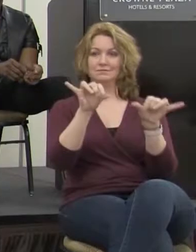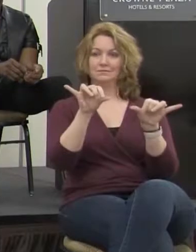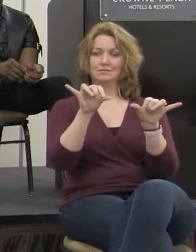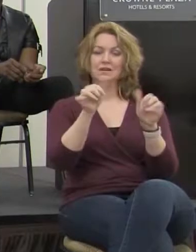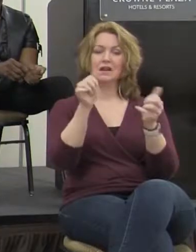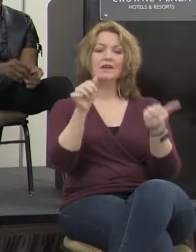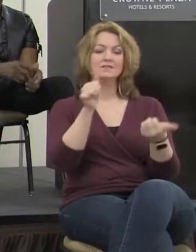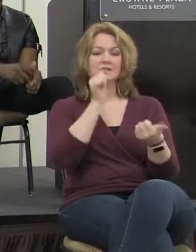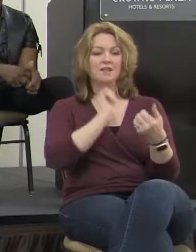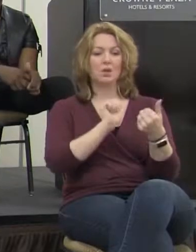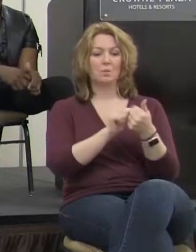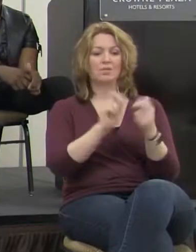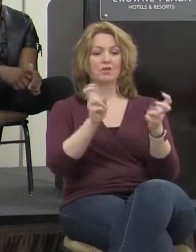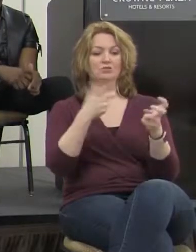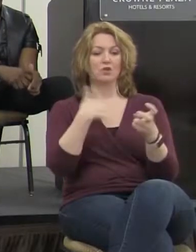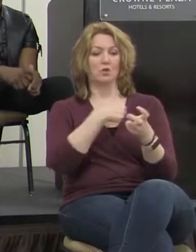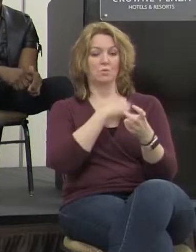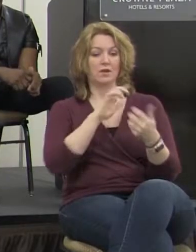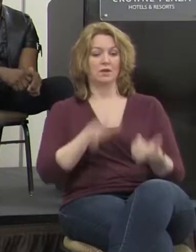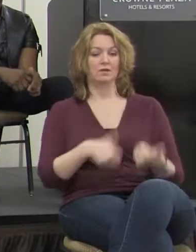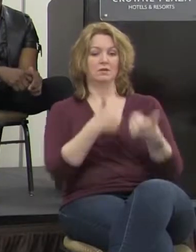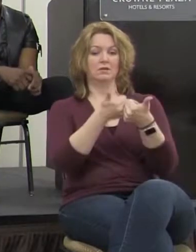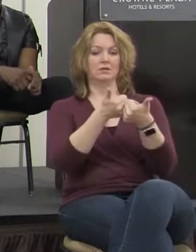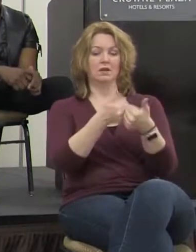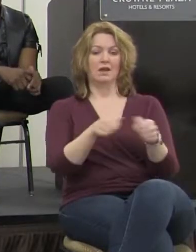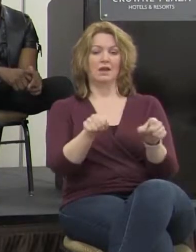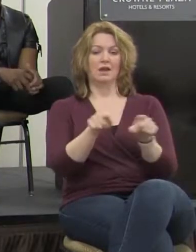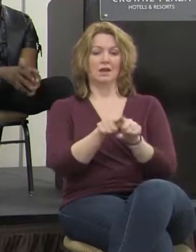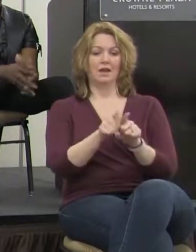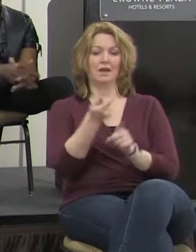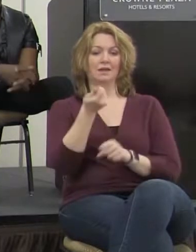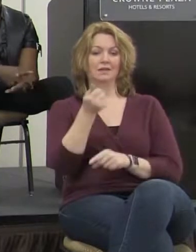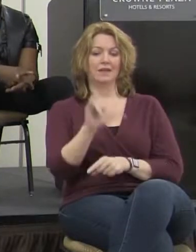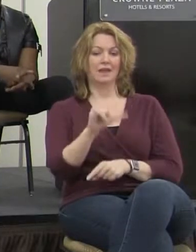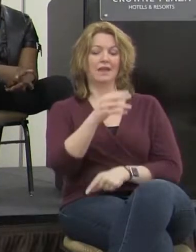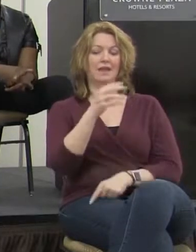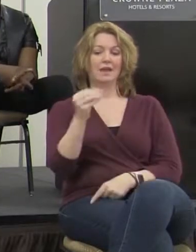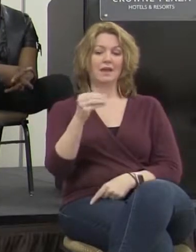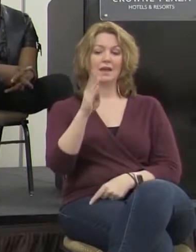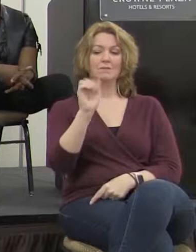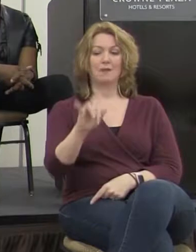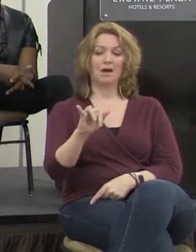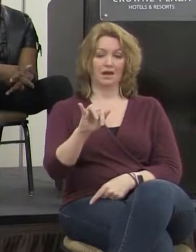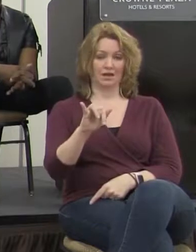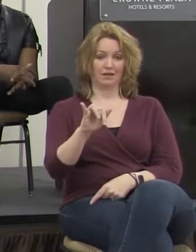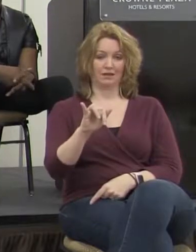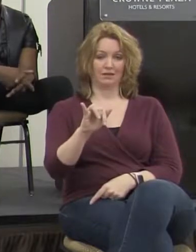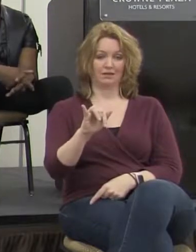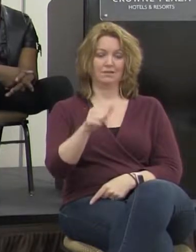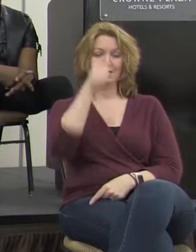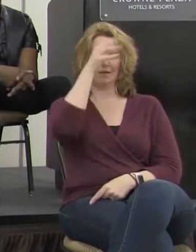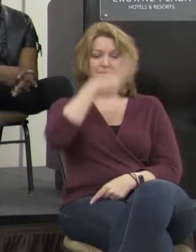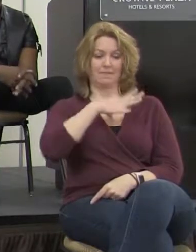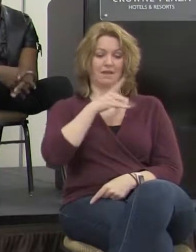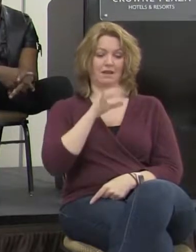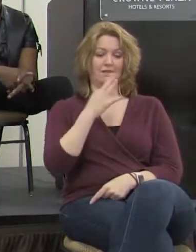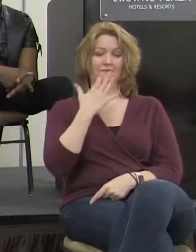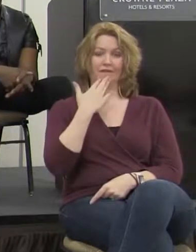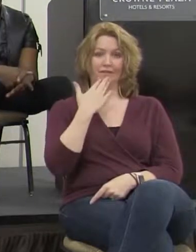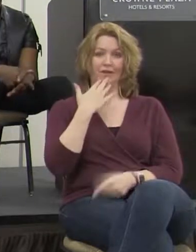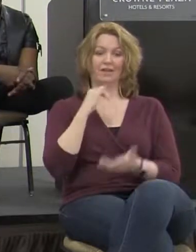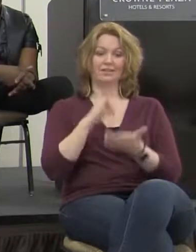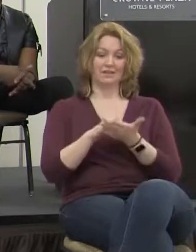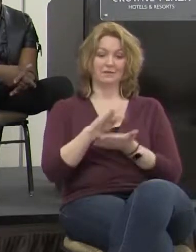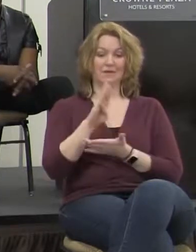we face as gay and bi-spirited men of color. Am I correct? Mm-hmm. That's what the